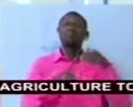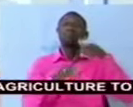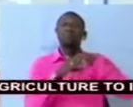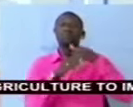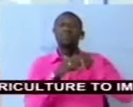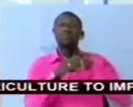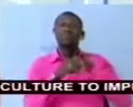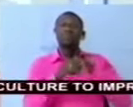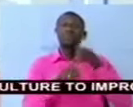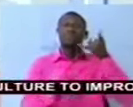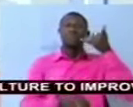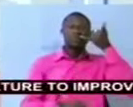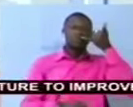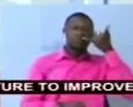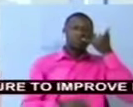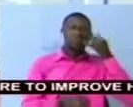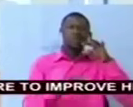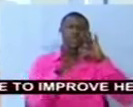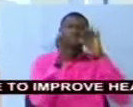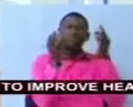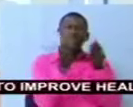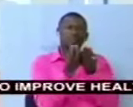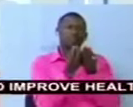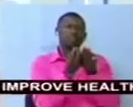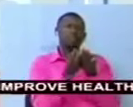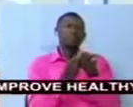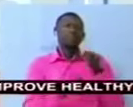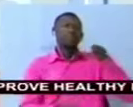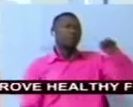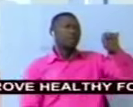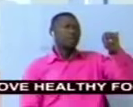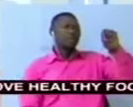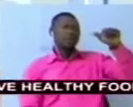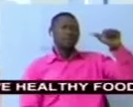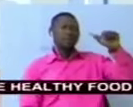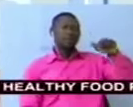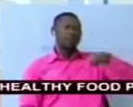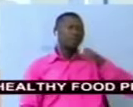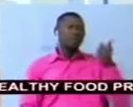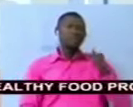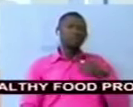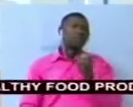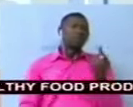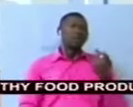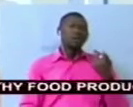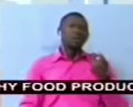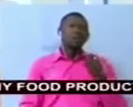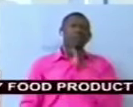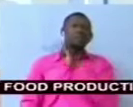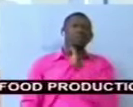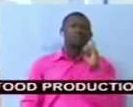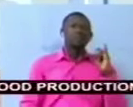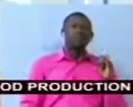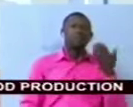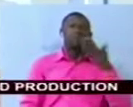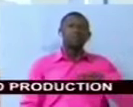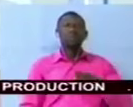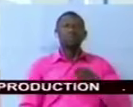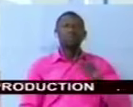the drug squad, the NIA, and some individuals from